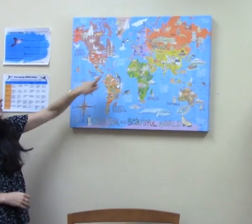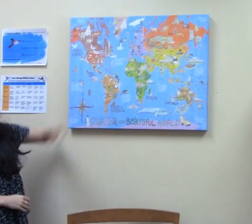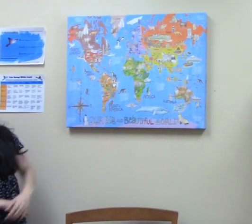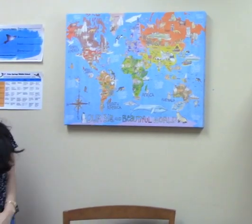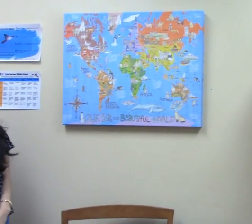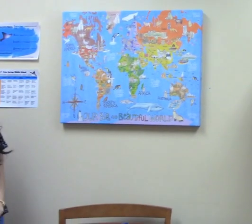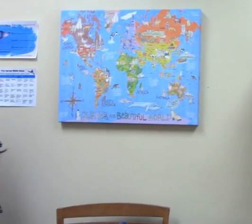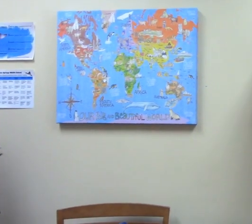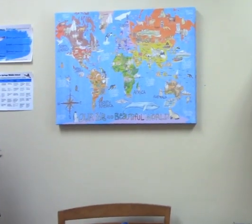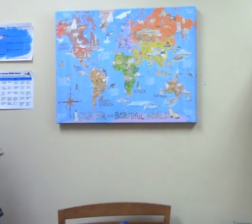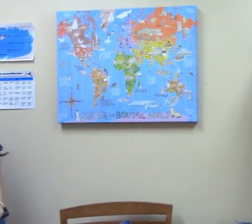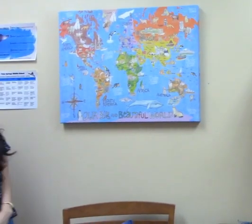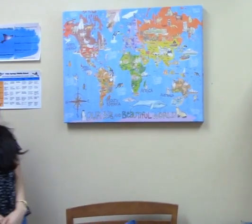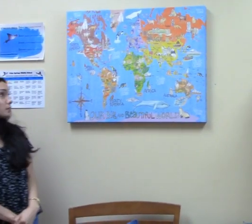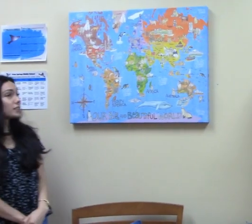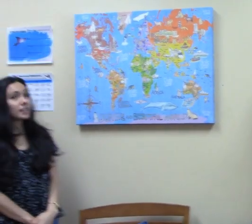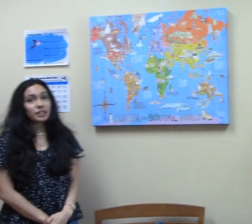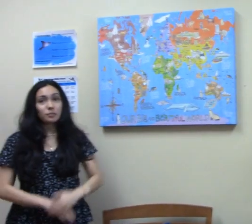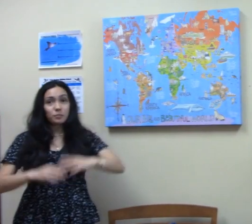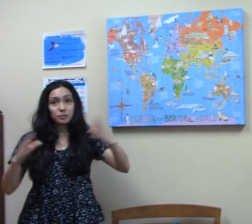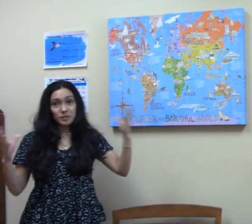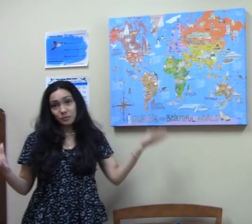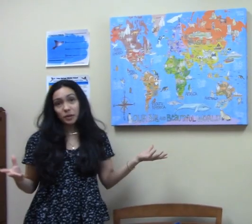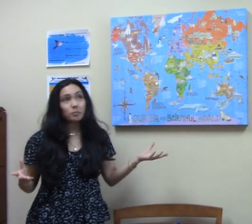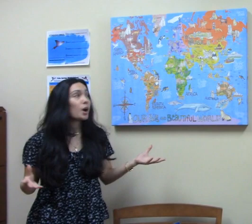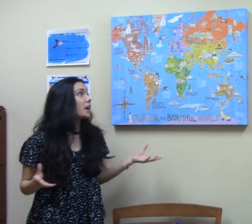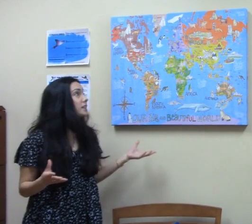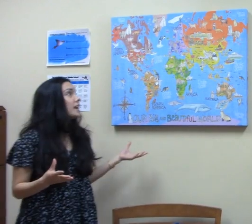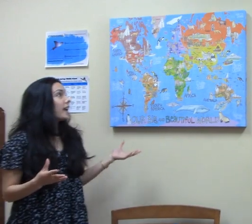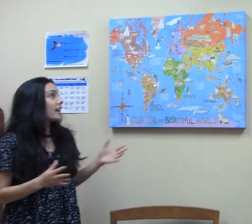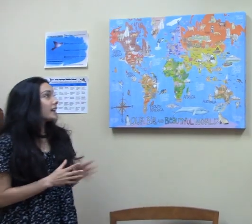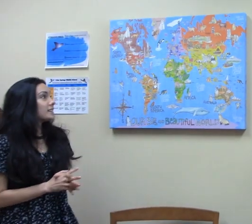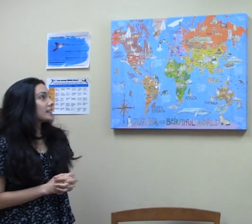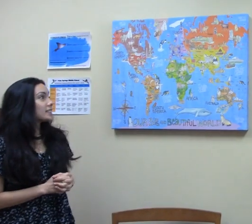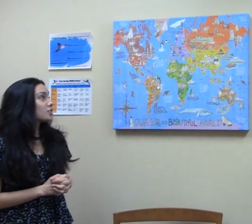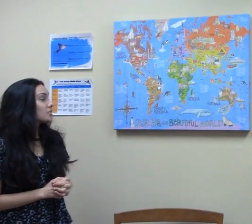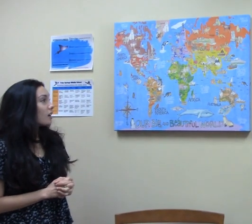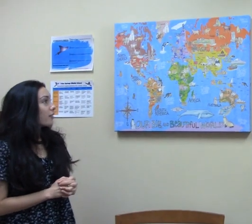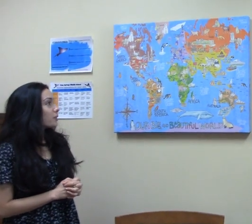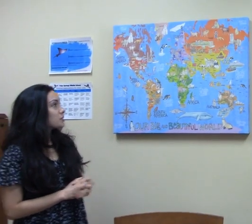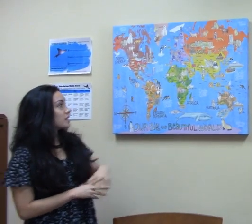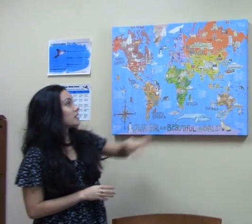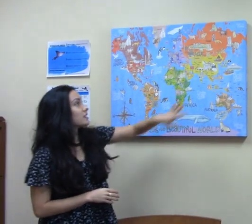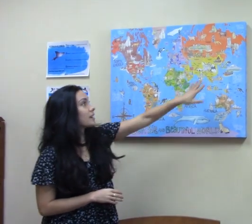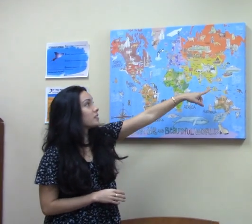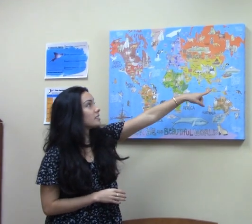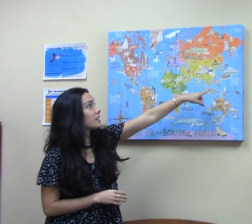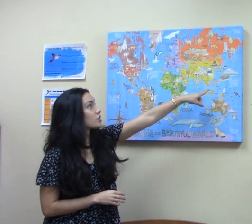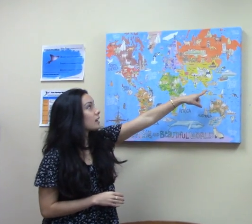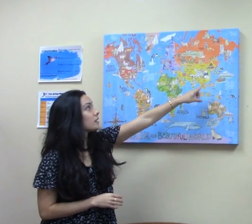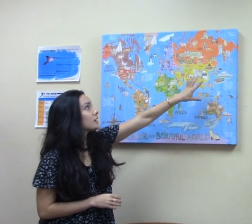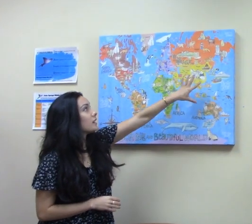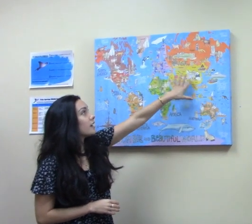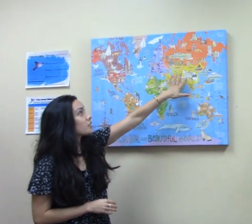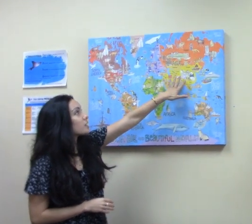this area, and Asian and Pacific Islander Month kind of is pretty broad, and it touches on those in Southeast